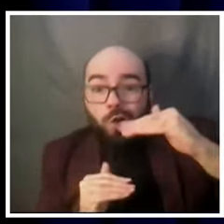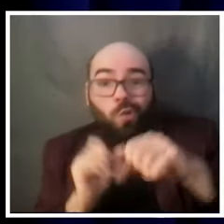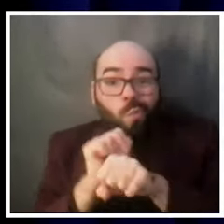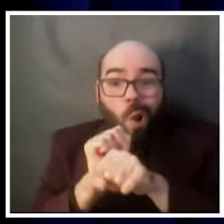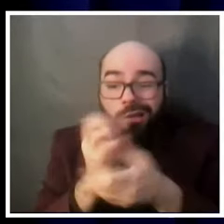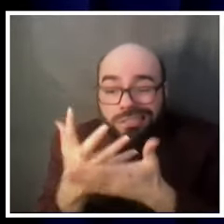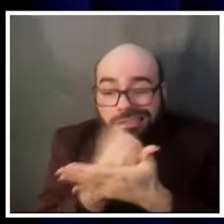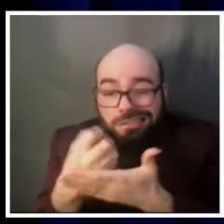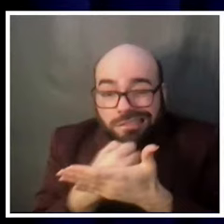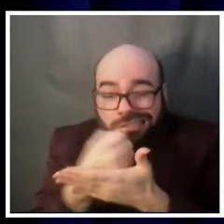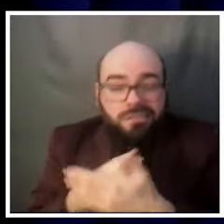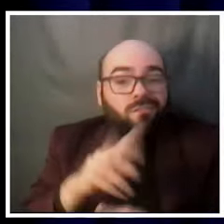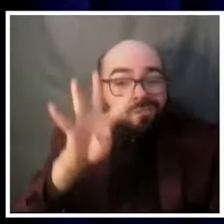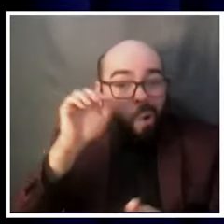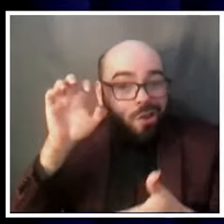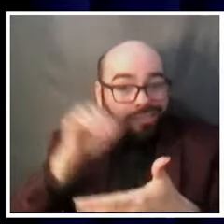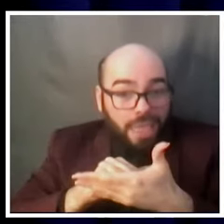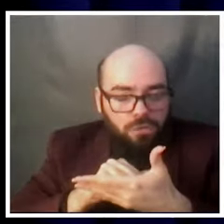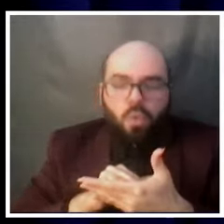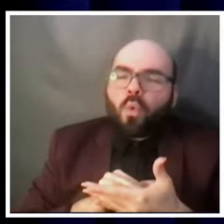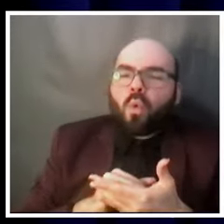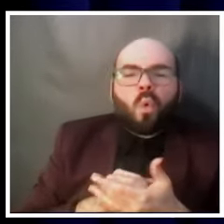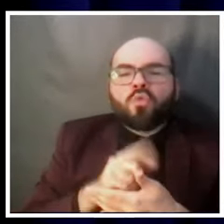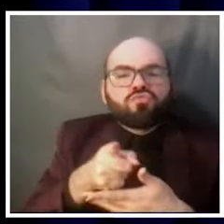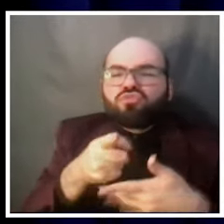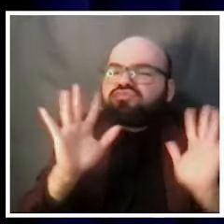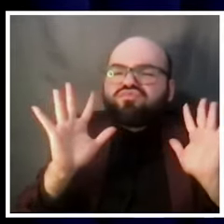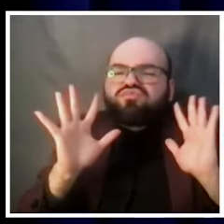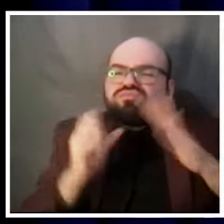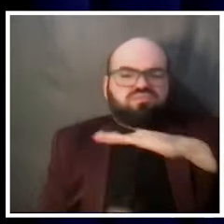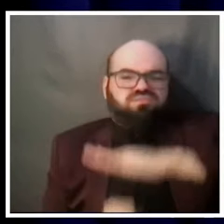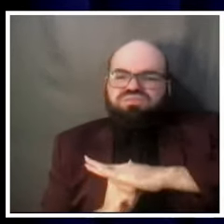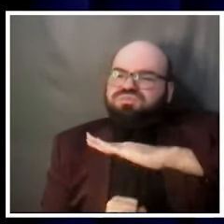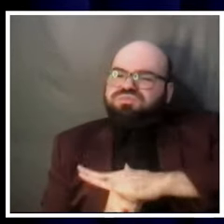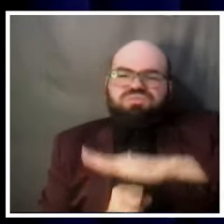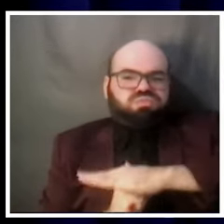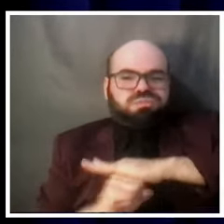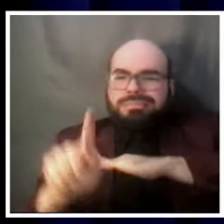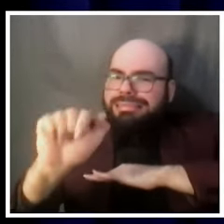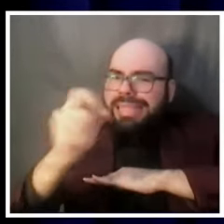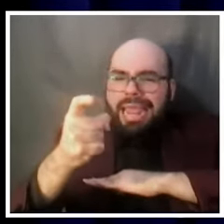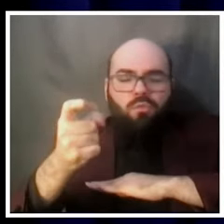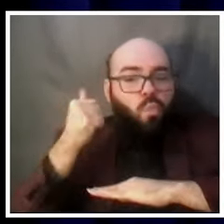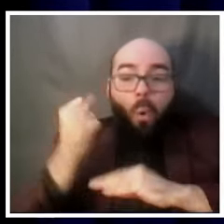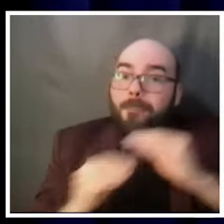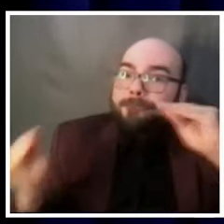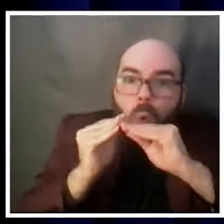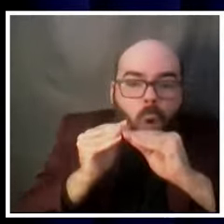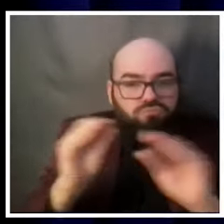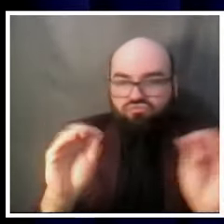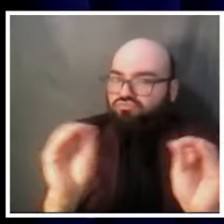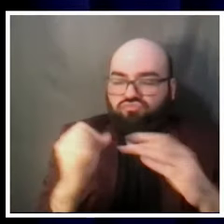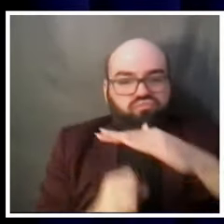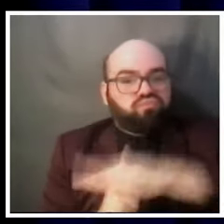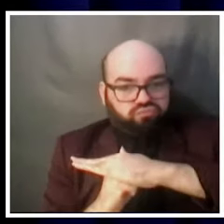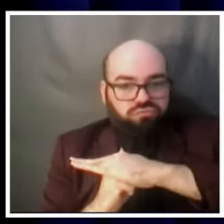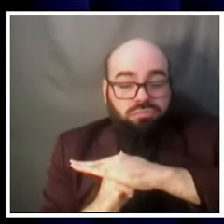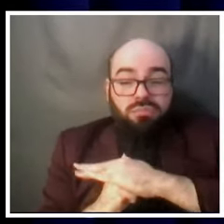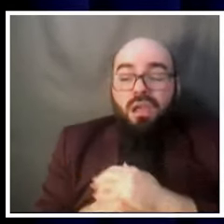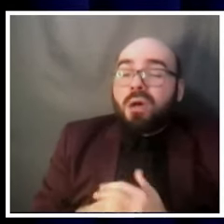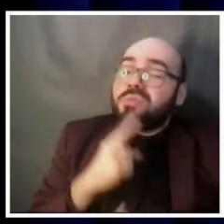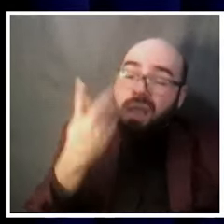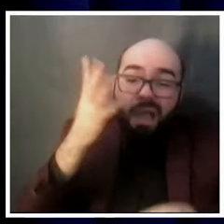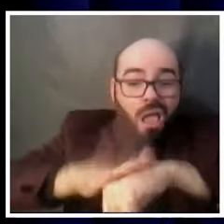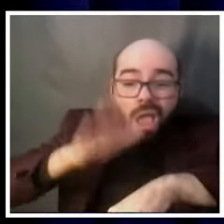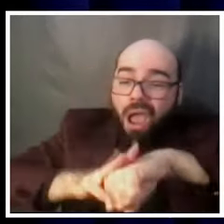Truth Social, his company, drops any lower, he might do better under my tax plan than his.